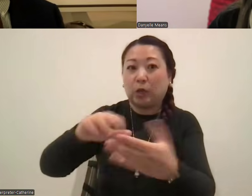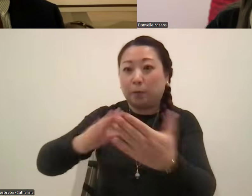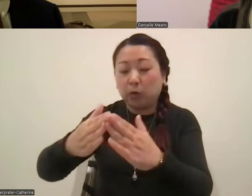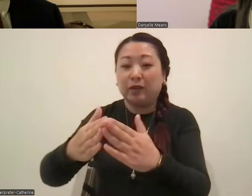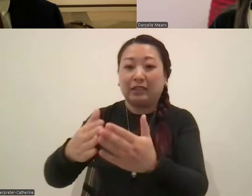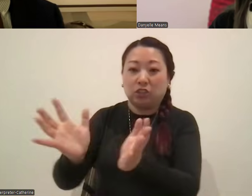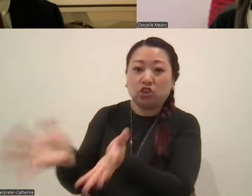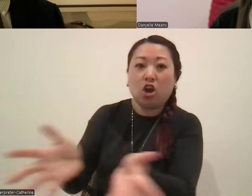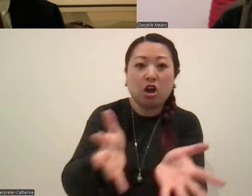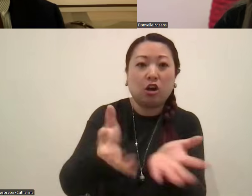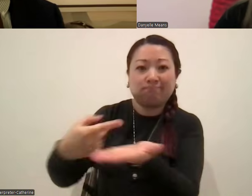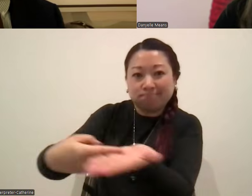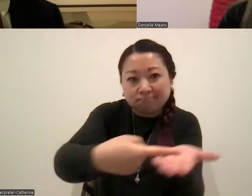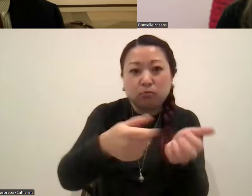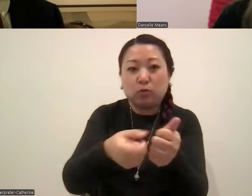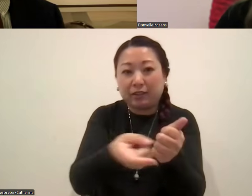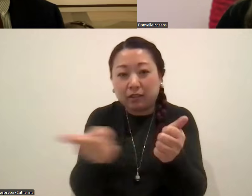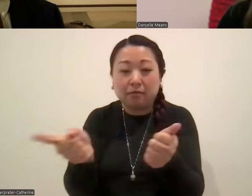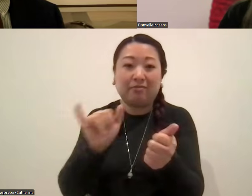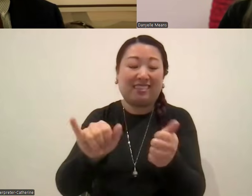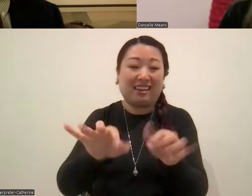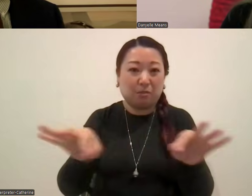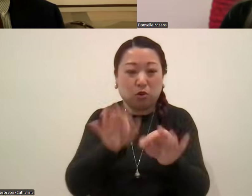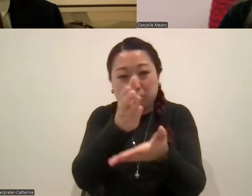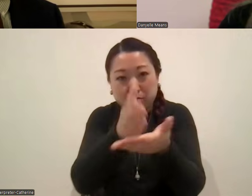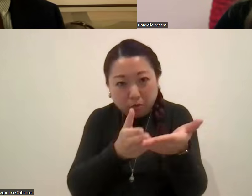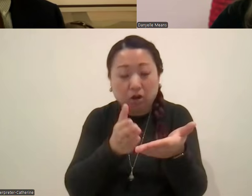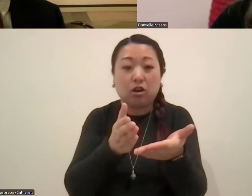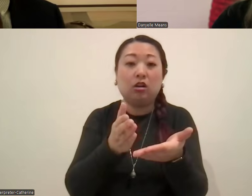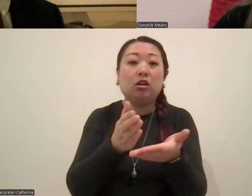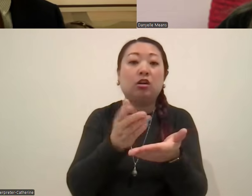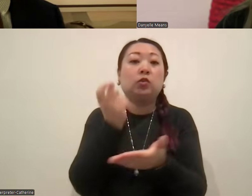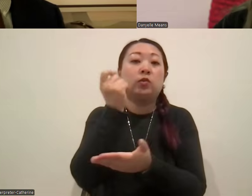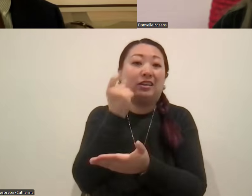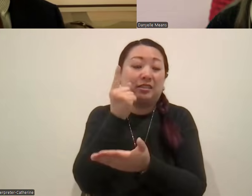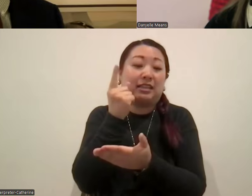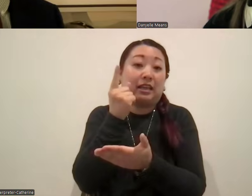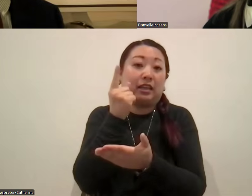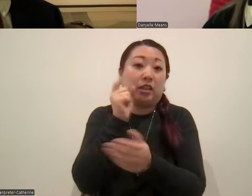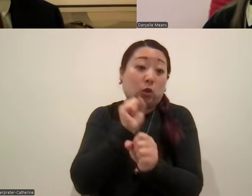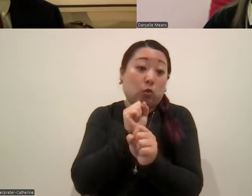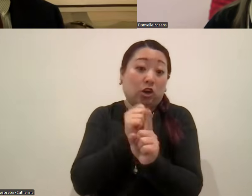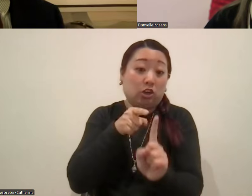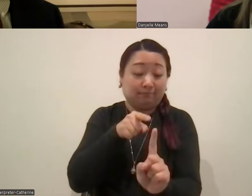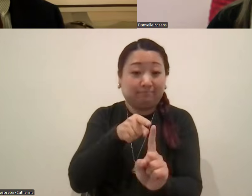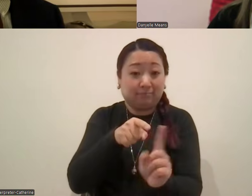really important aspect of understanding what the work of archaeology